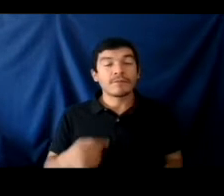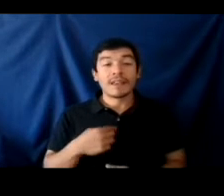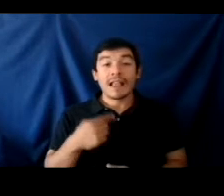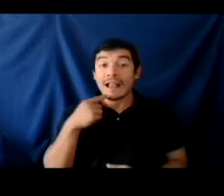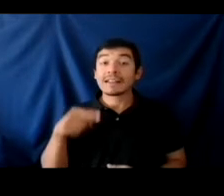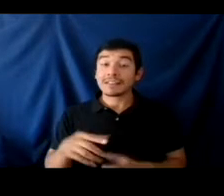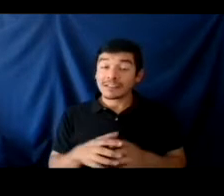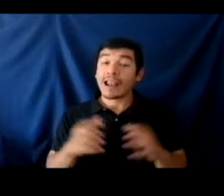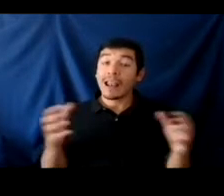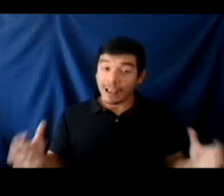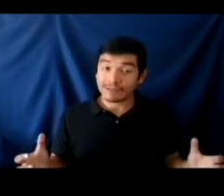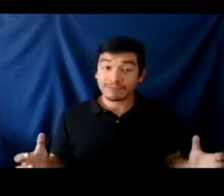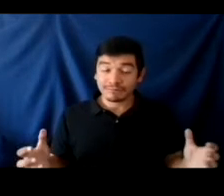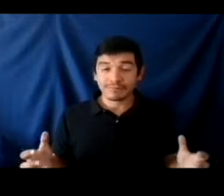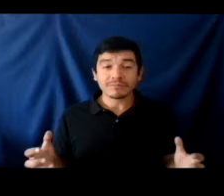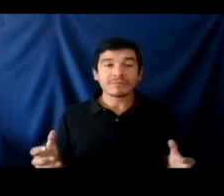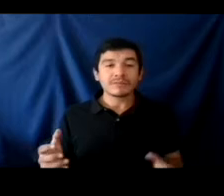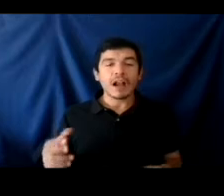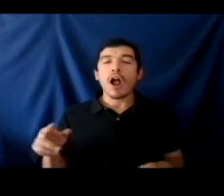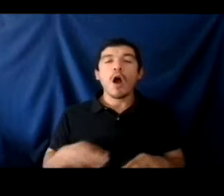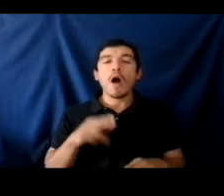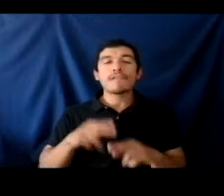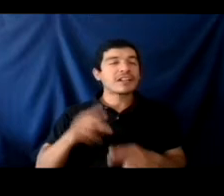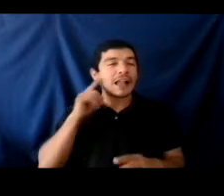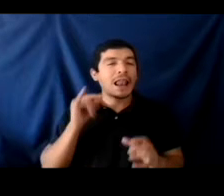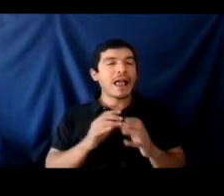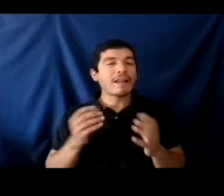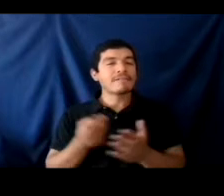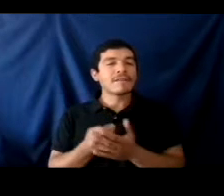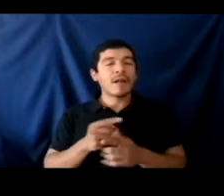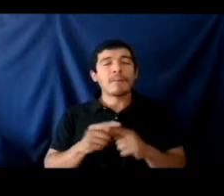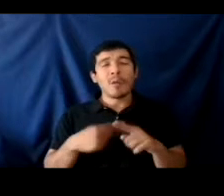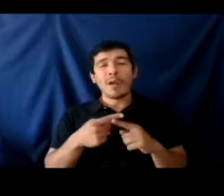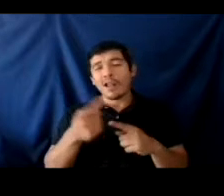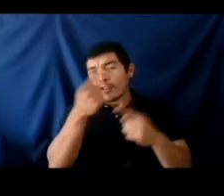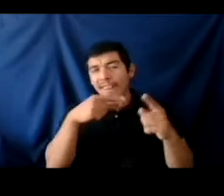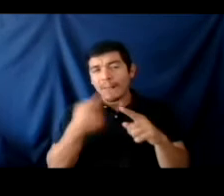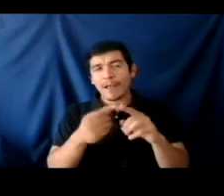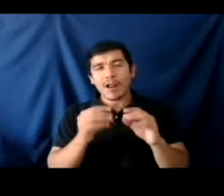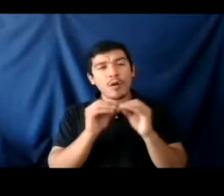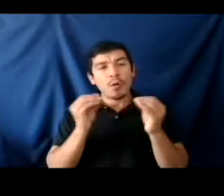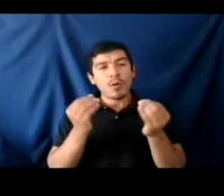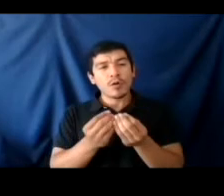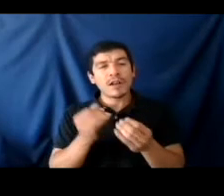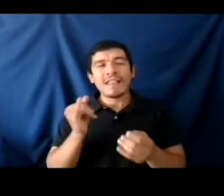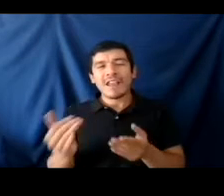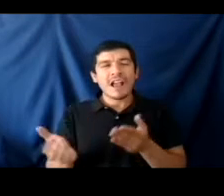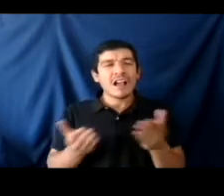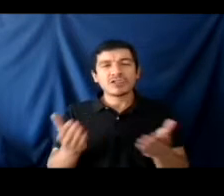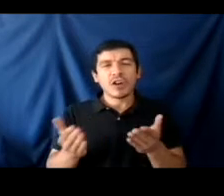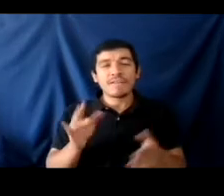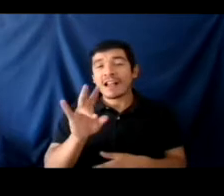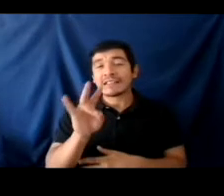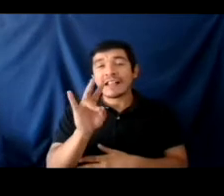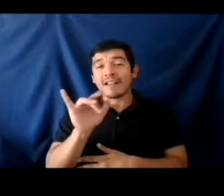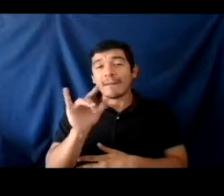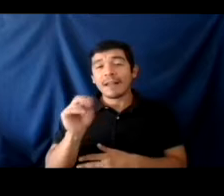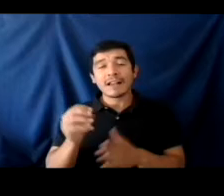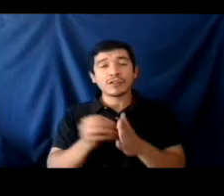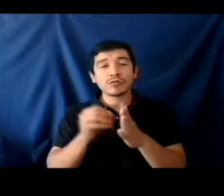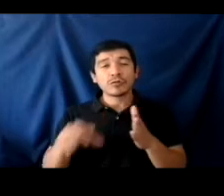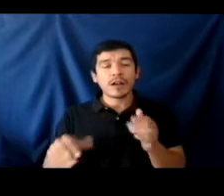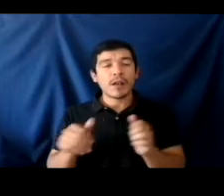was a lot. Of course, that does sound like a lot of money, but when you think about an organization serving 7 million students